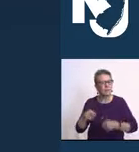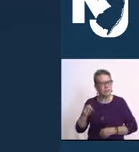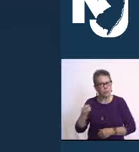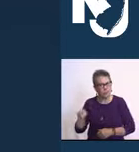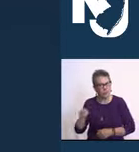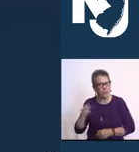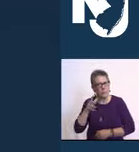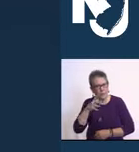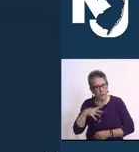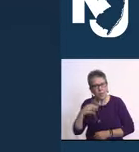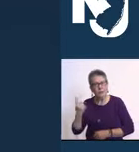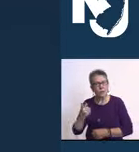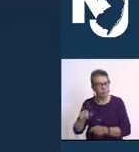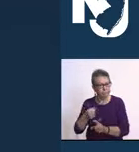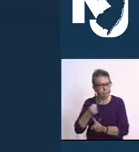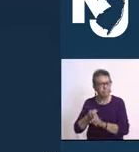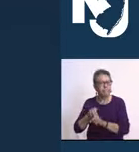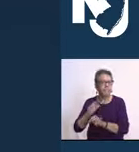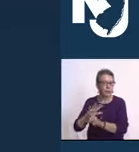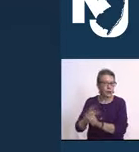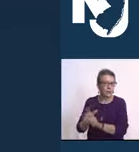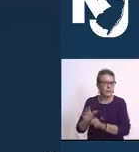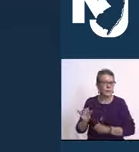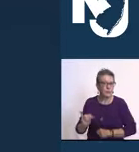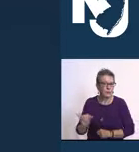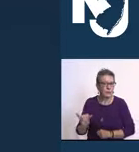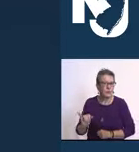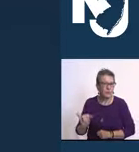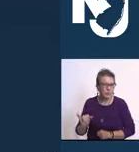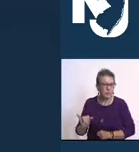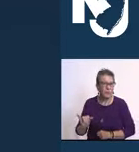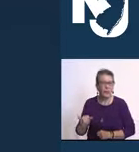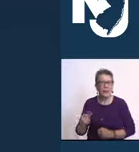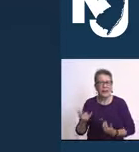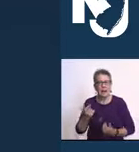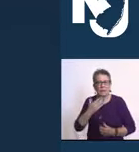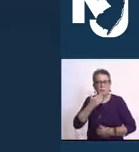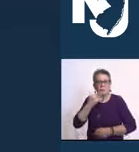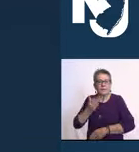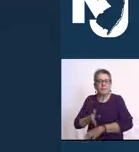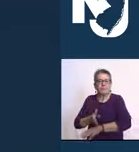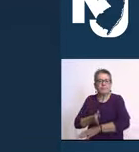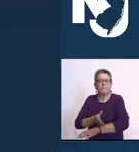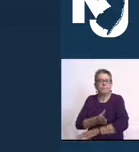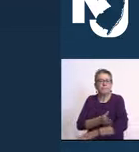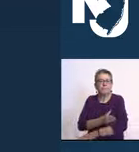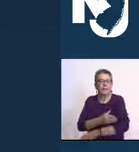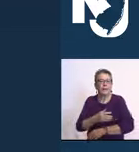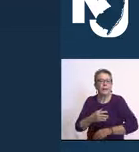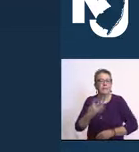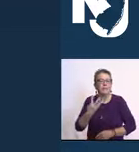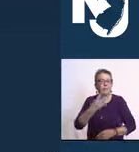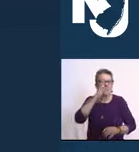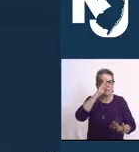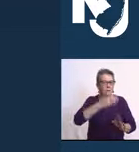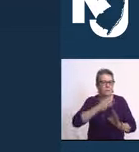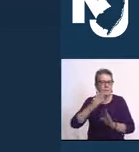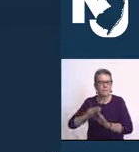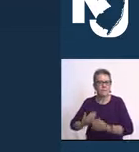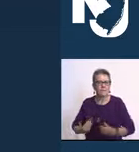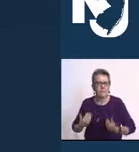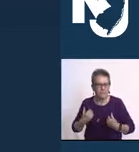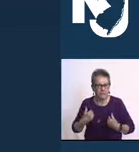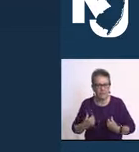COVID. And he also leaves behind 4 sons and 9 grandchildren. We're certain that Jose is driving on an open